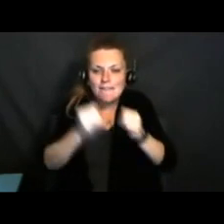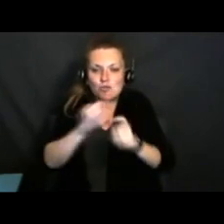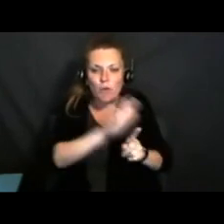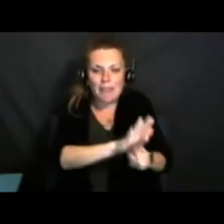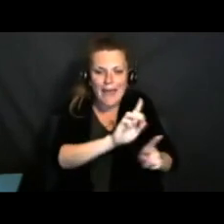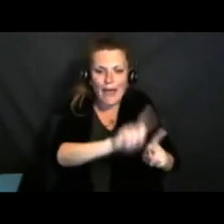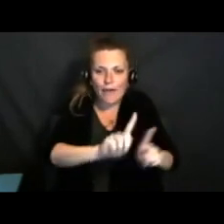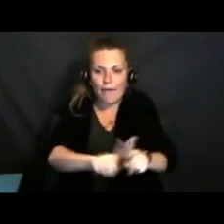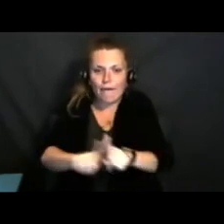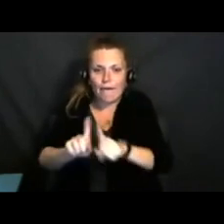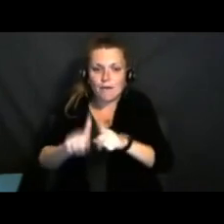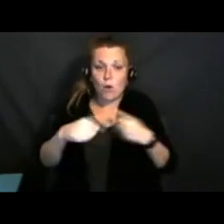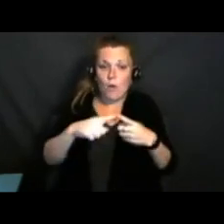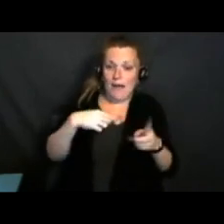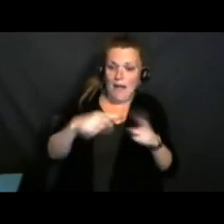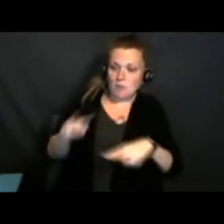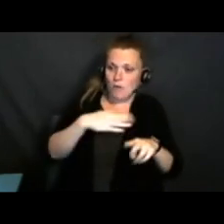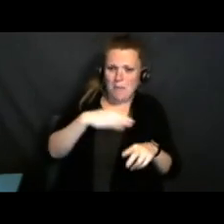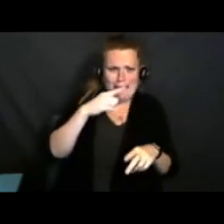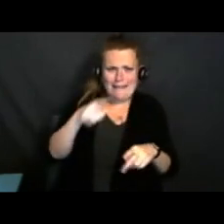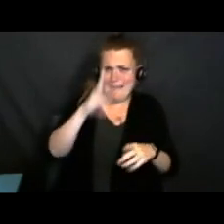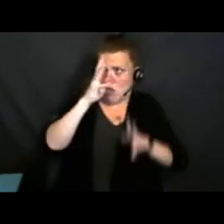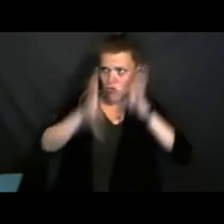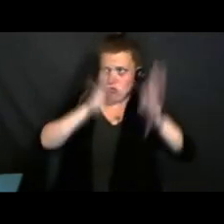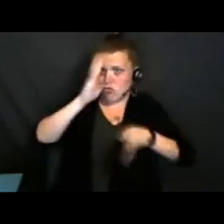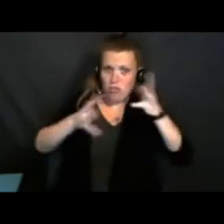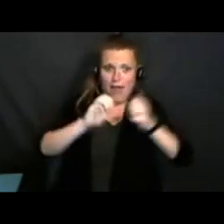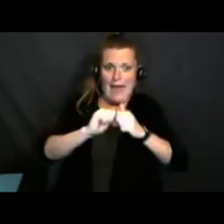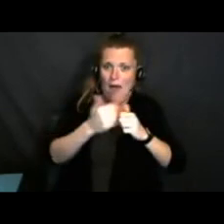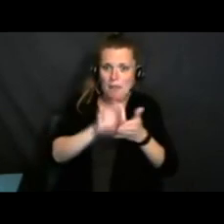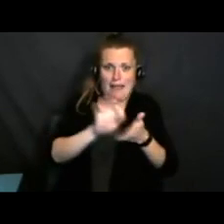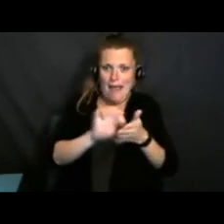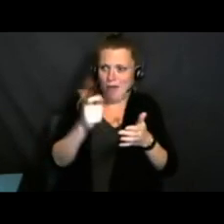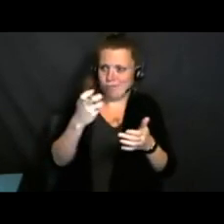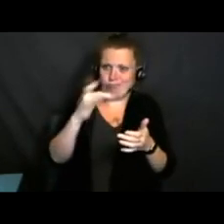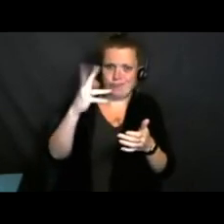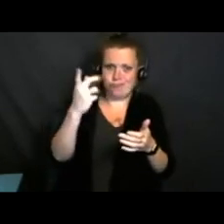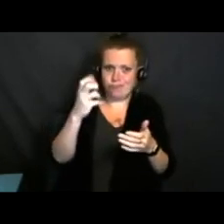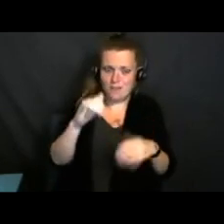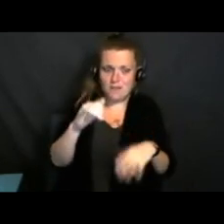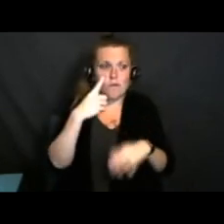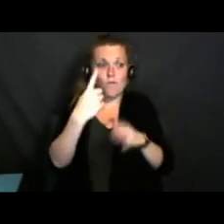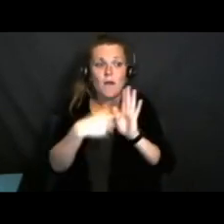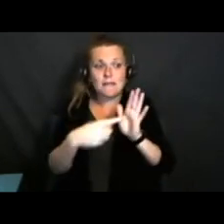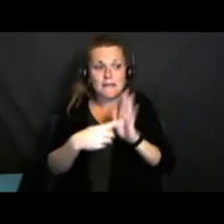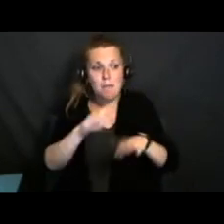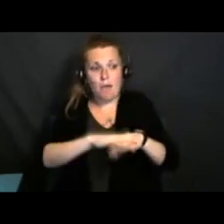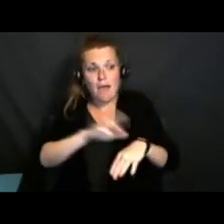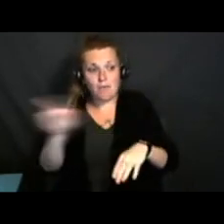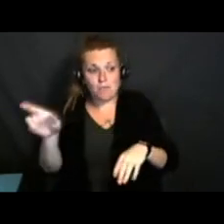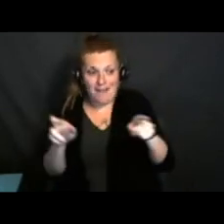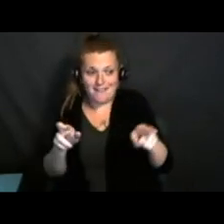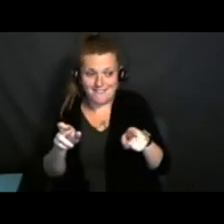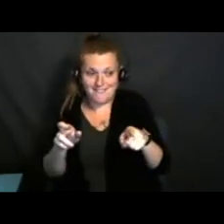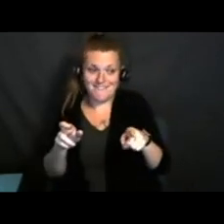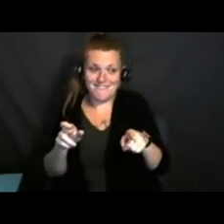do finger counting in so many different creative ways. So one example is on that picture on the right, sorry,